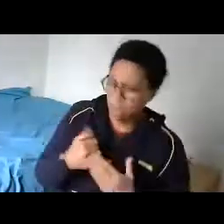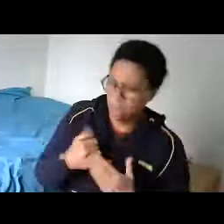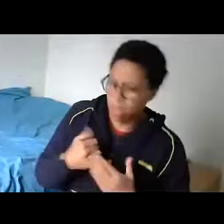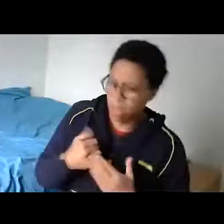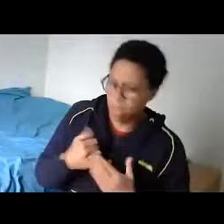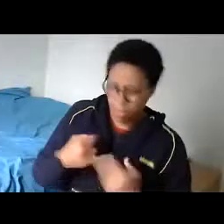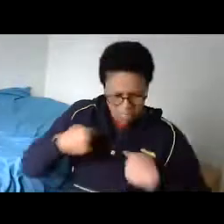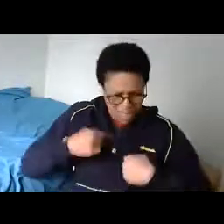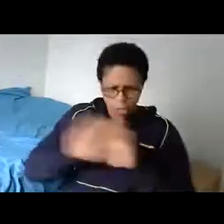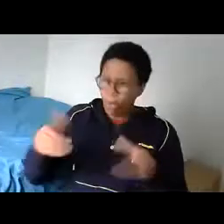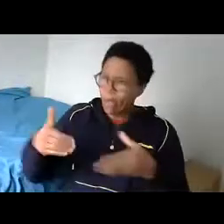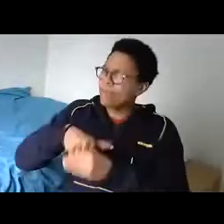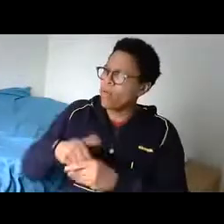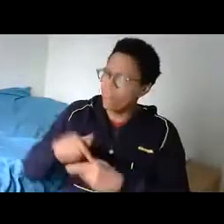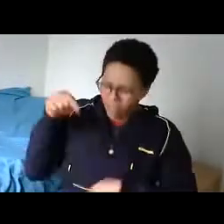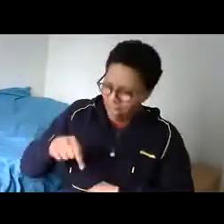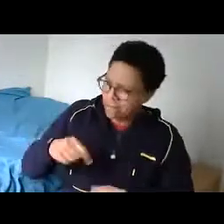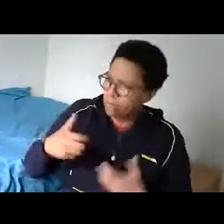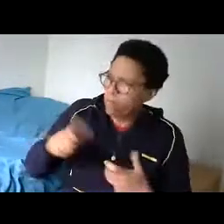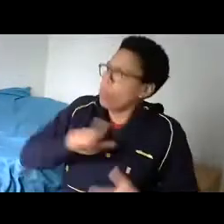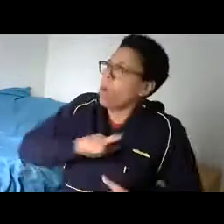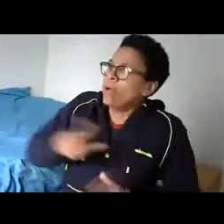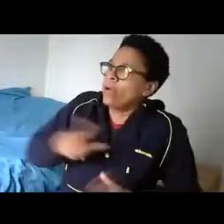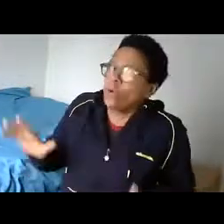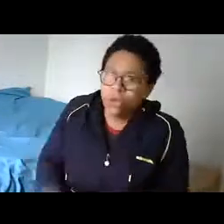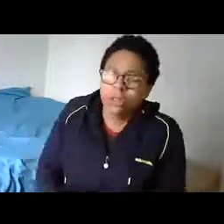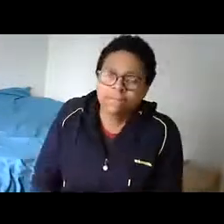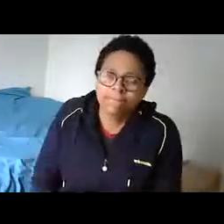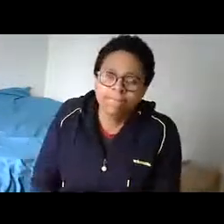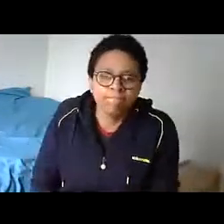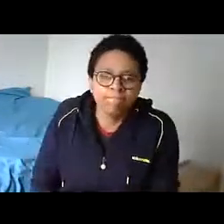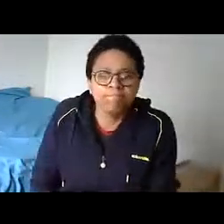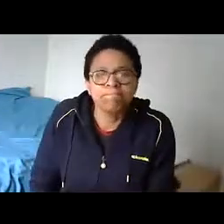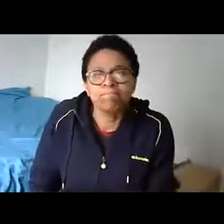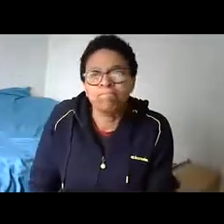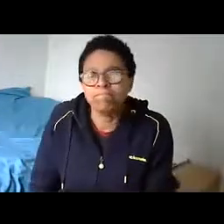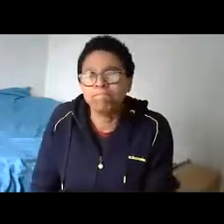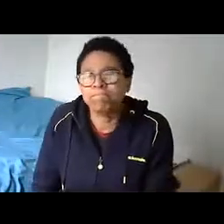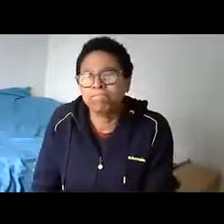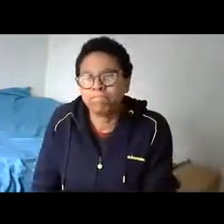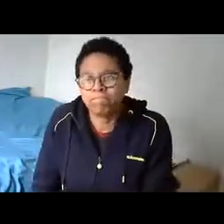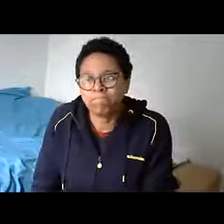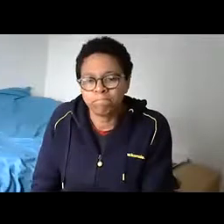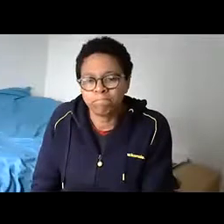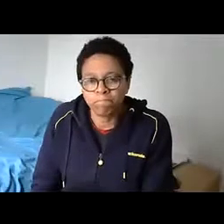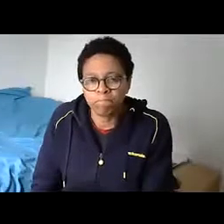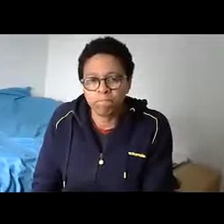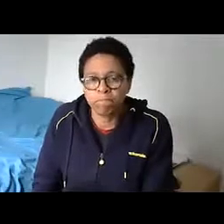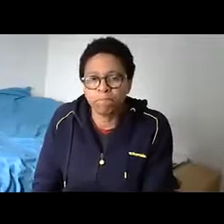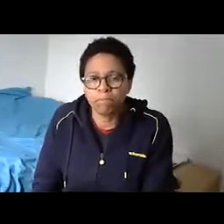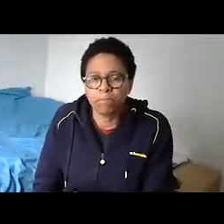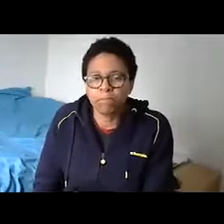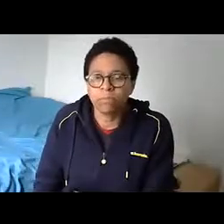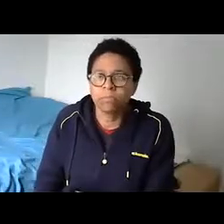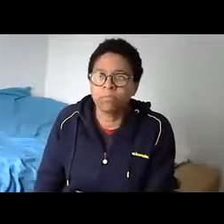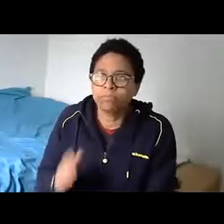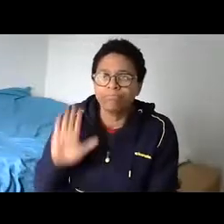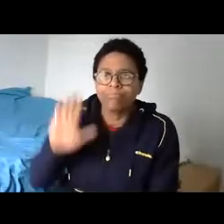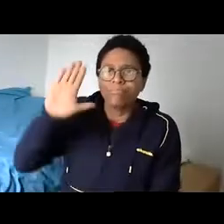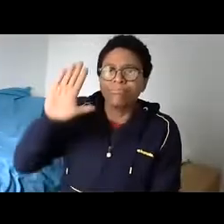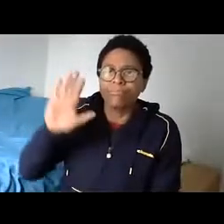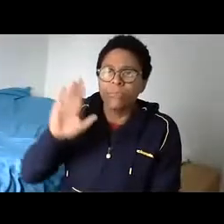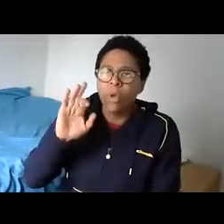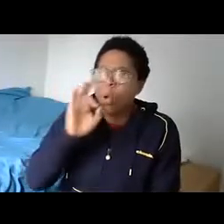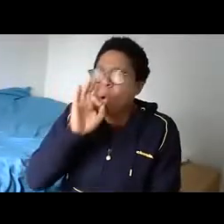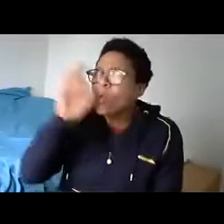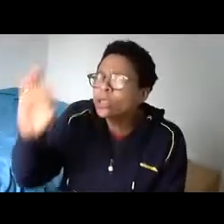two key stages as set out in the Care Act. Okay. Hello, can I ask about something? Can Yeah. you